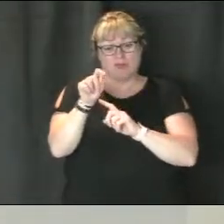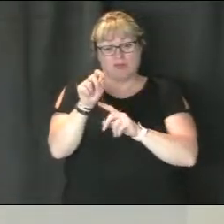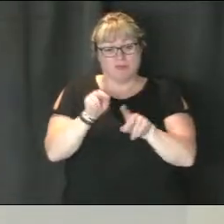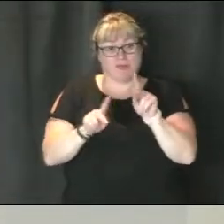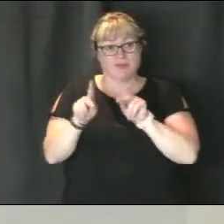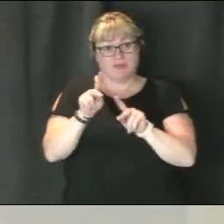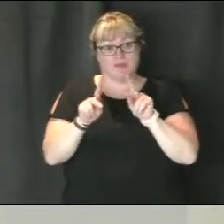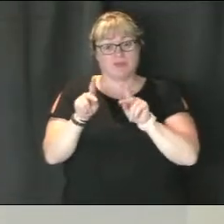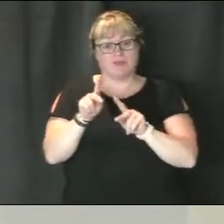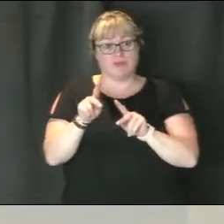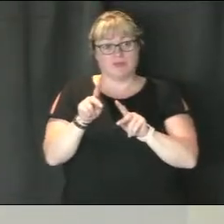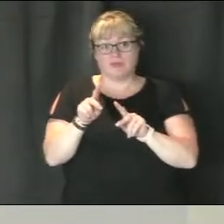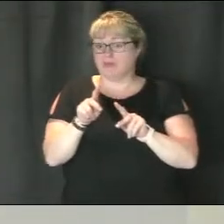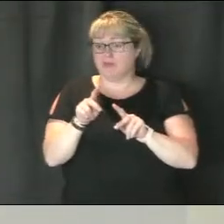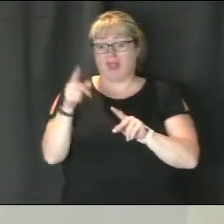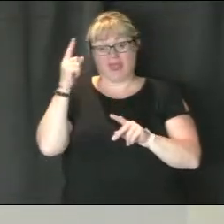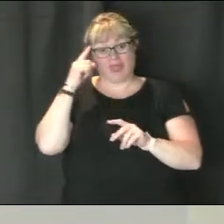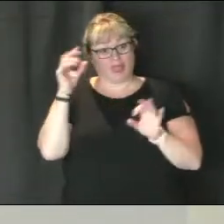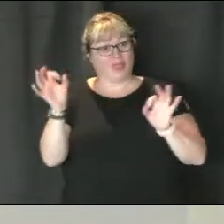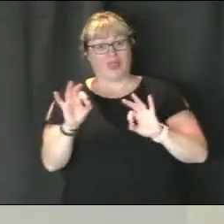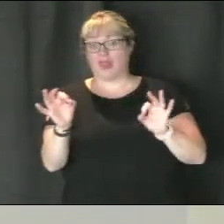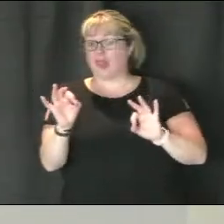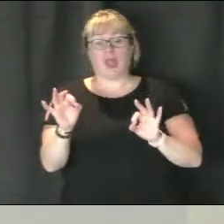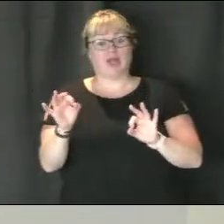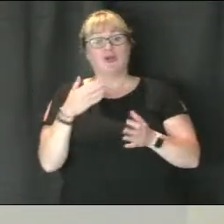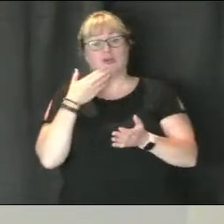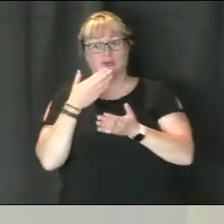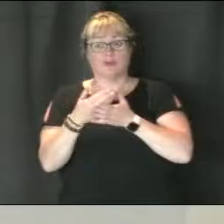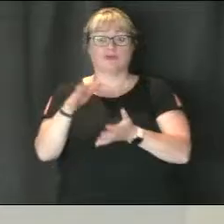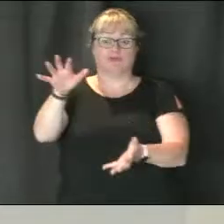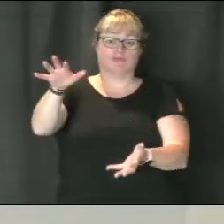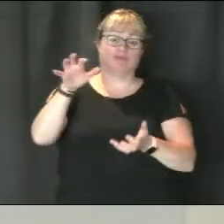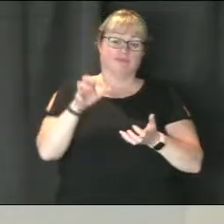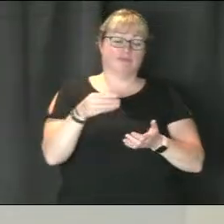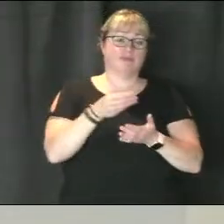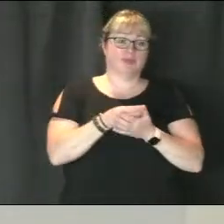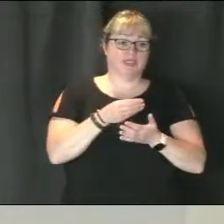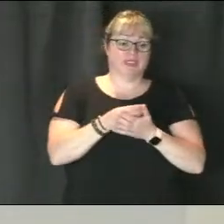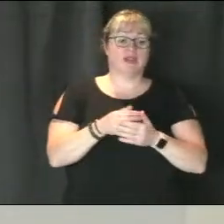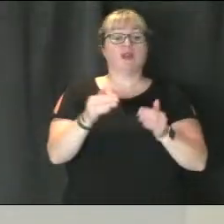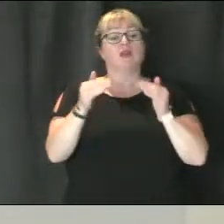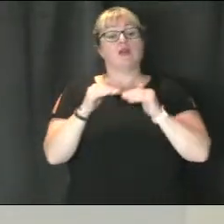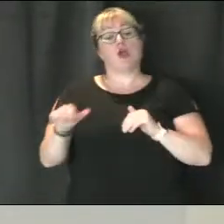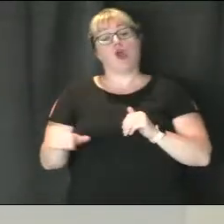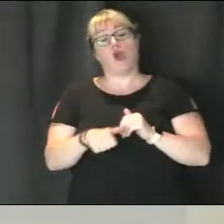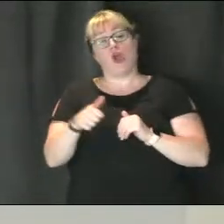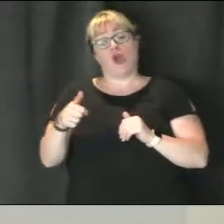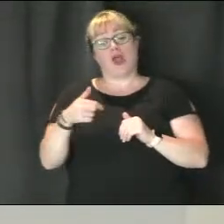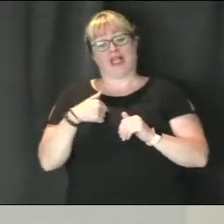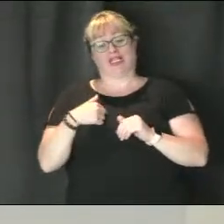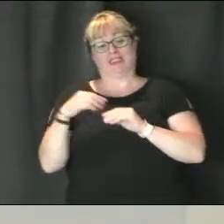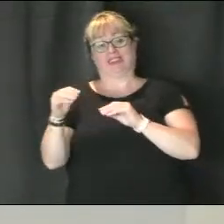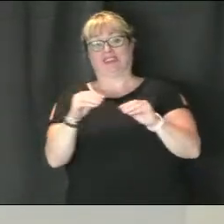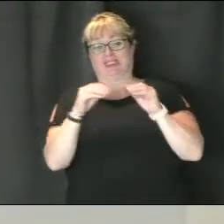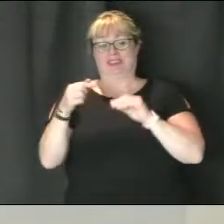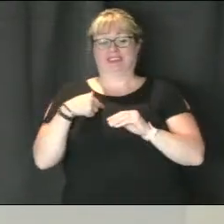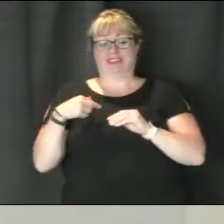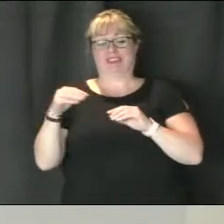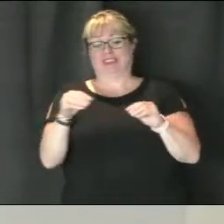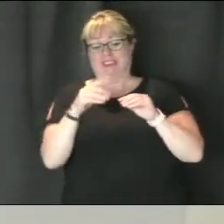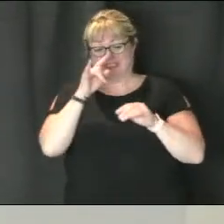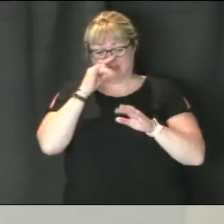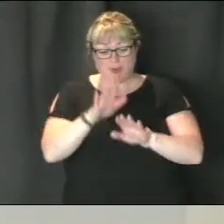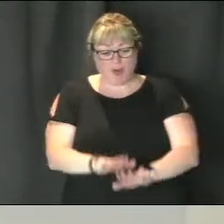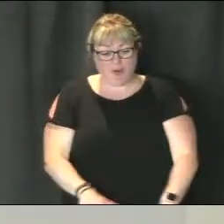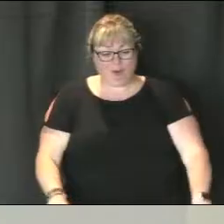tell you, there's nothing to sneeze about, is it? You know? Then we had a school that I taught in, and I love my teaching. My primary children